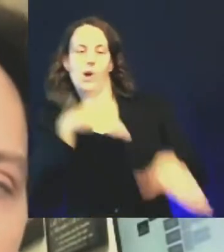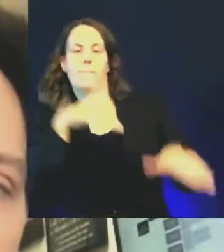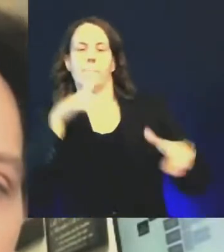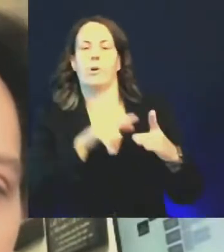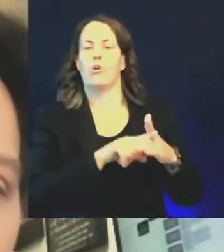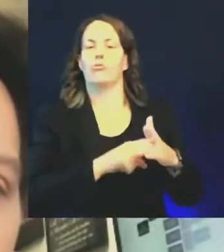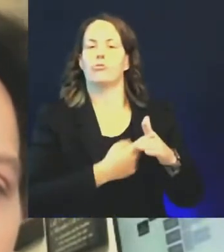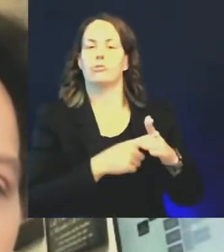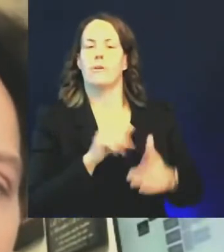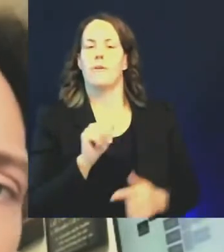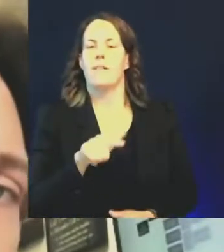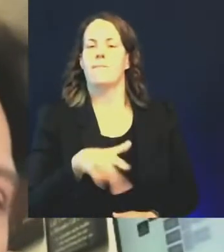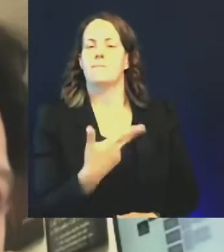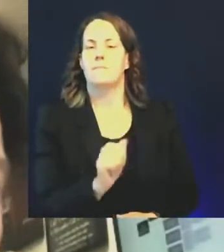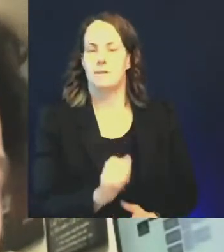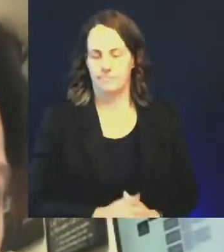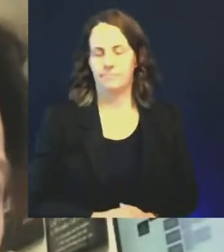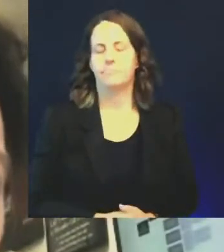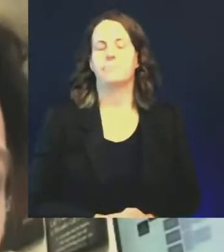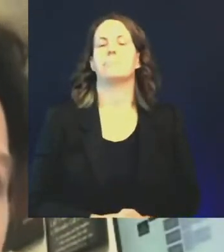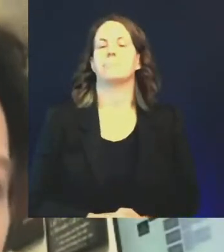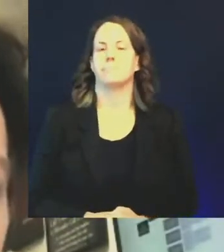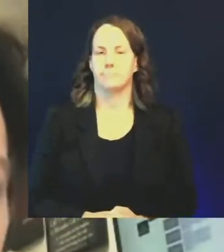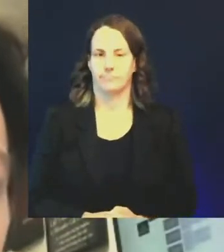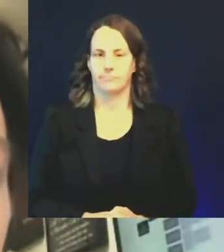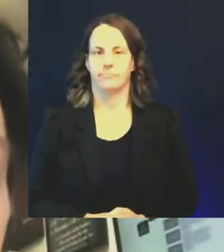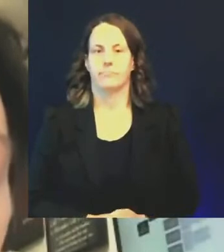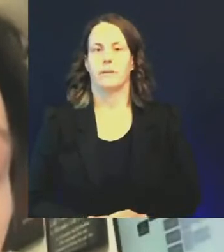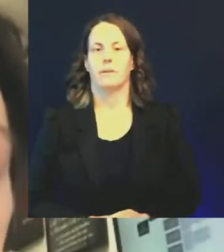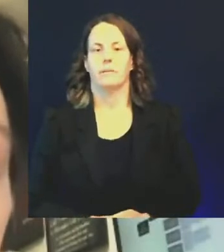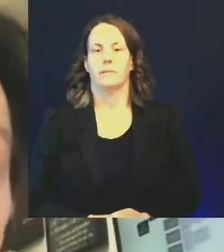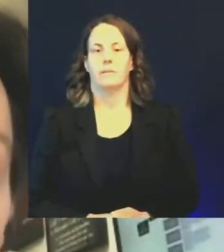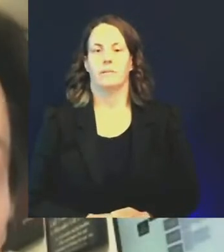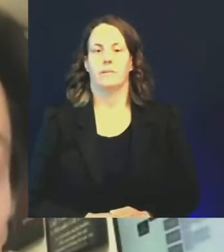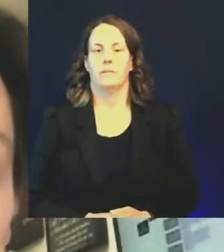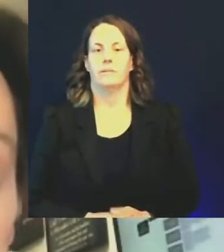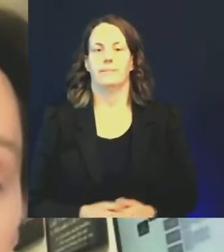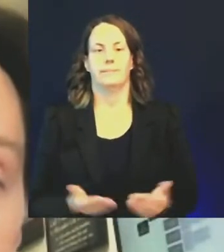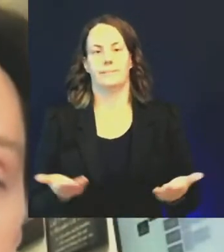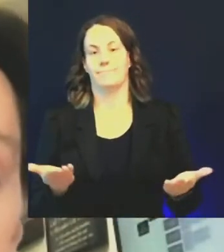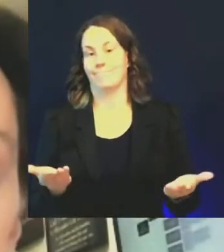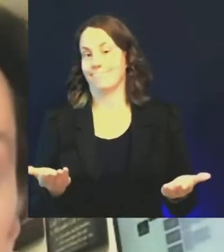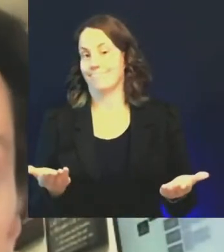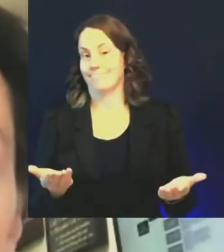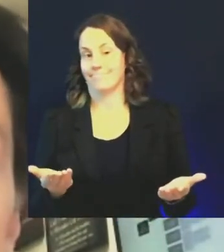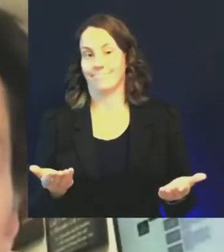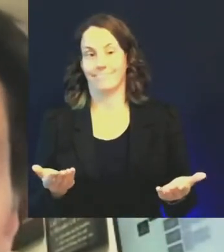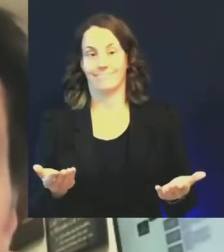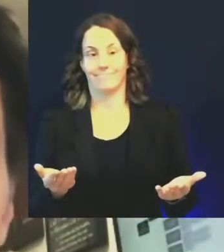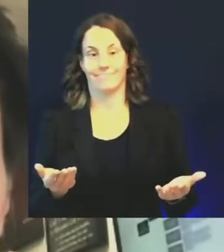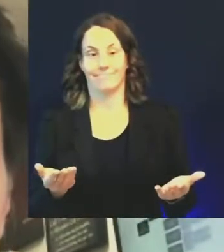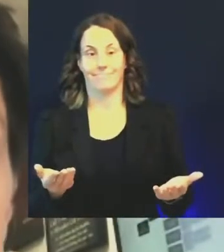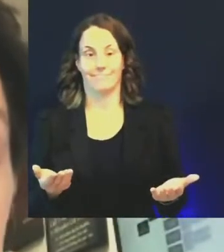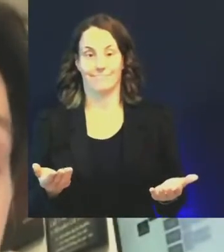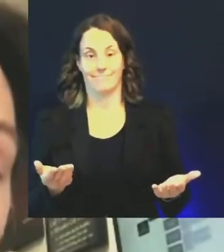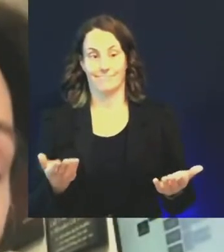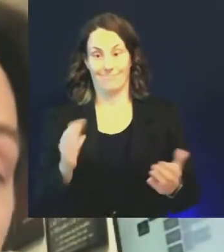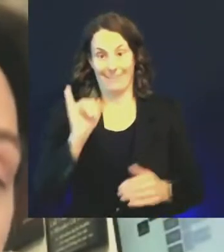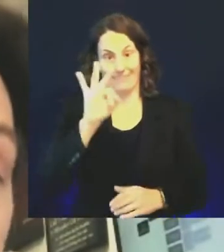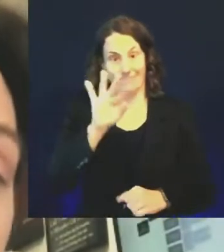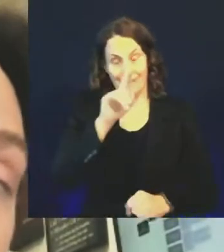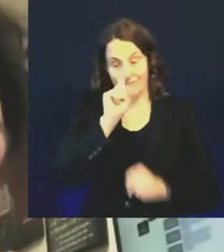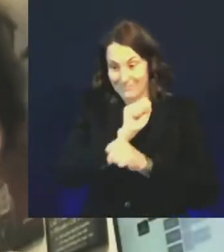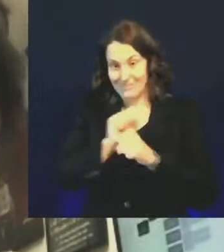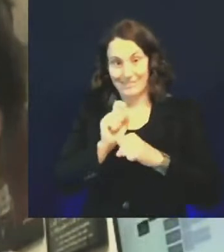variant. So we have every reason to think that, if there's more transmission last week and this week compared to a month